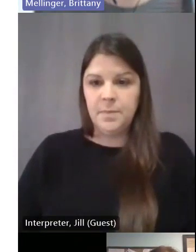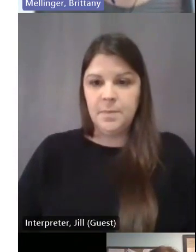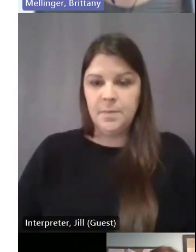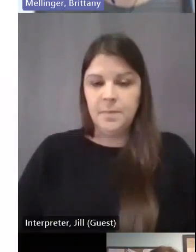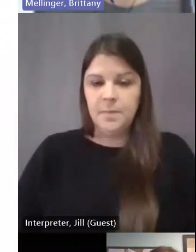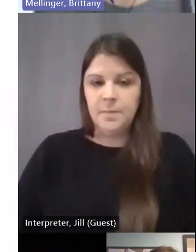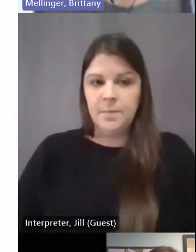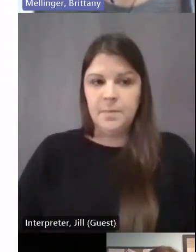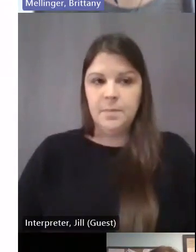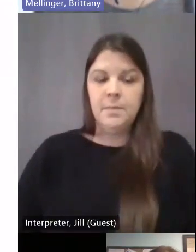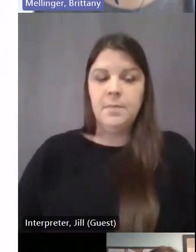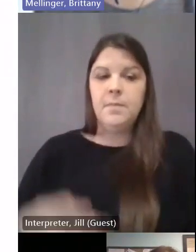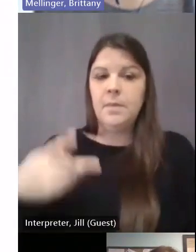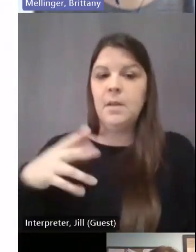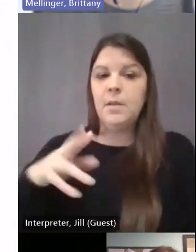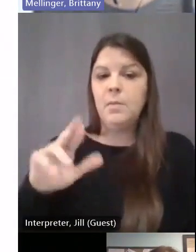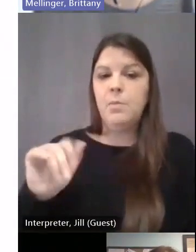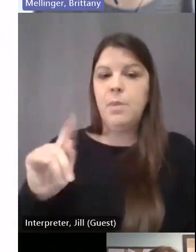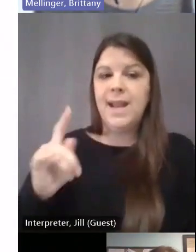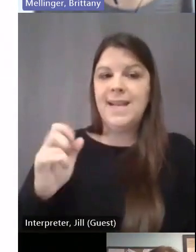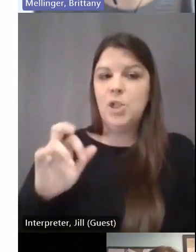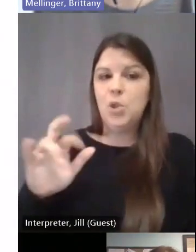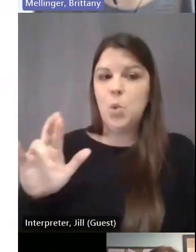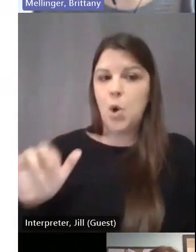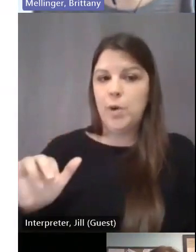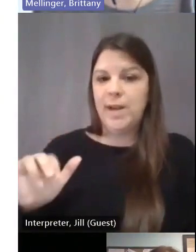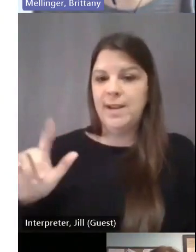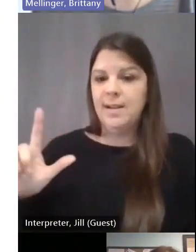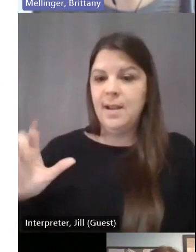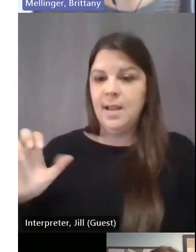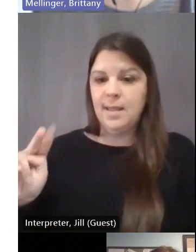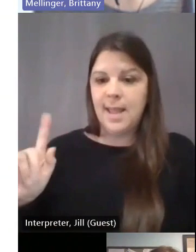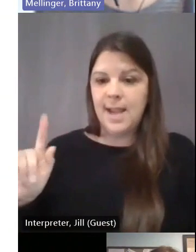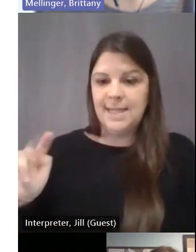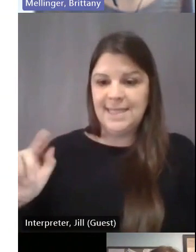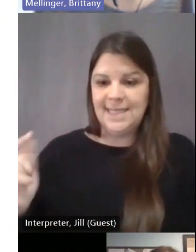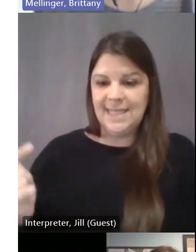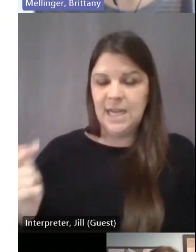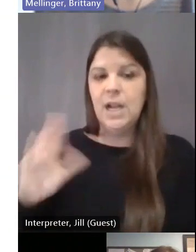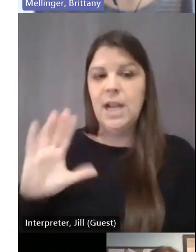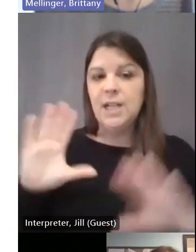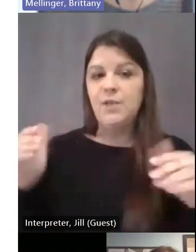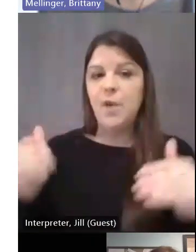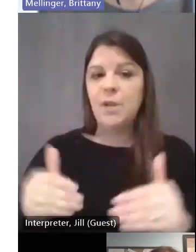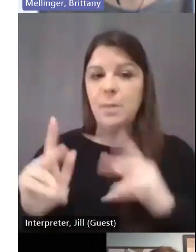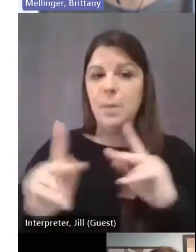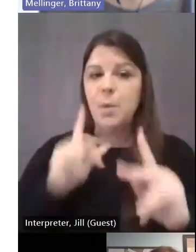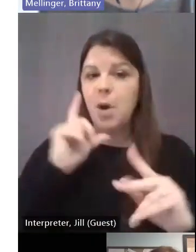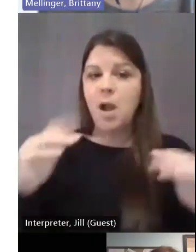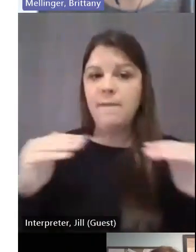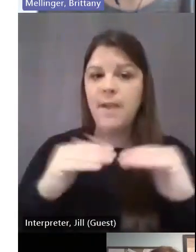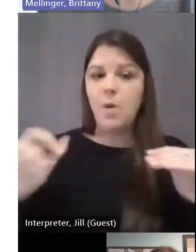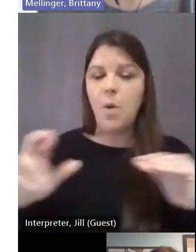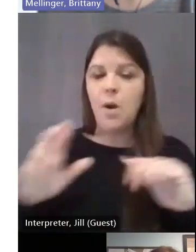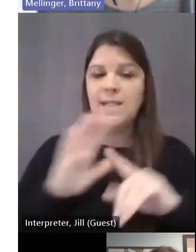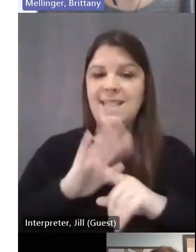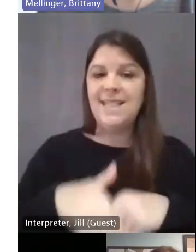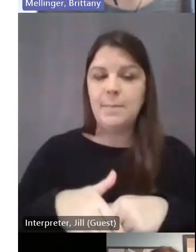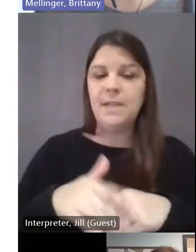Predatory lending is another discriminatory practice targeting folks for unfair or deceptive